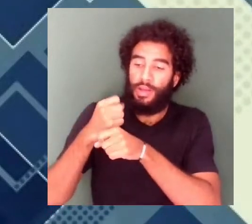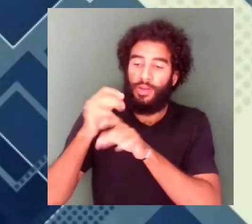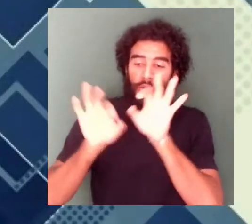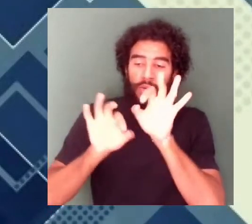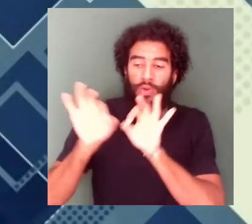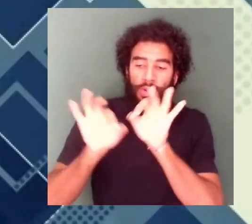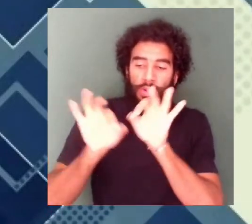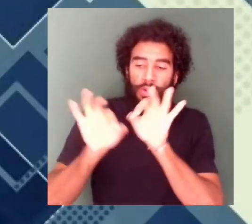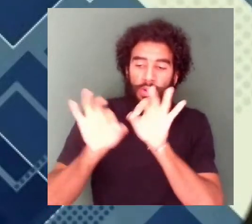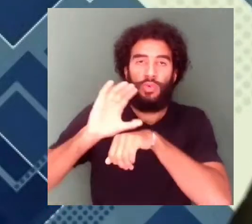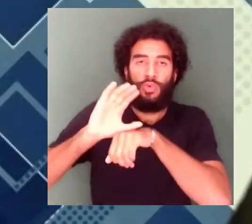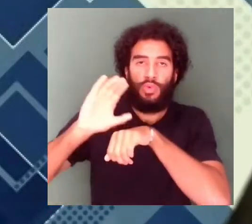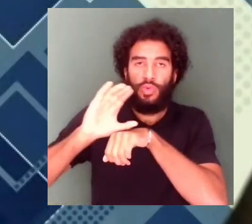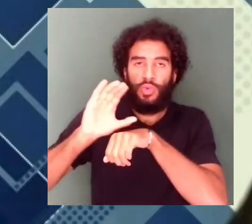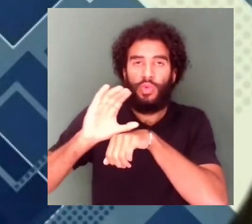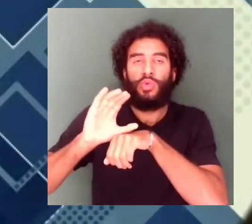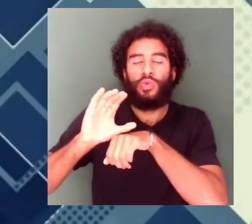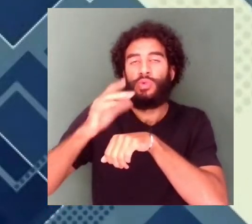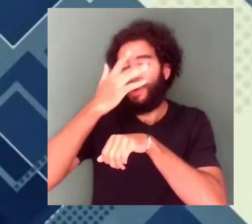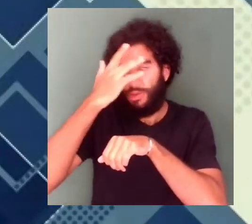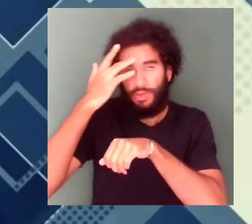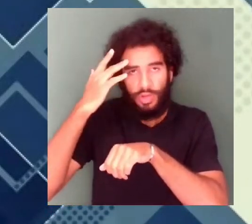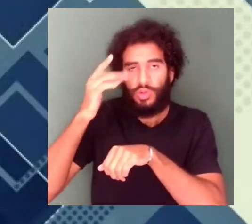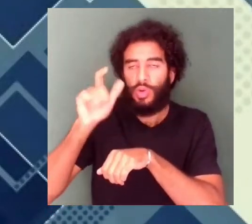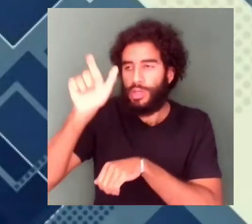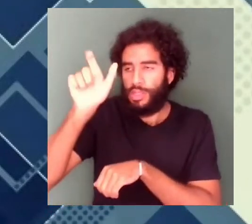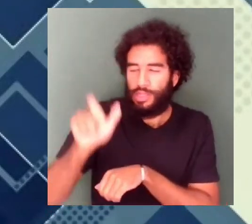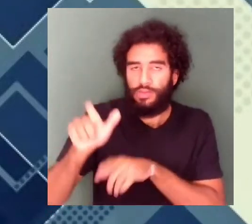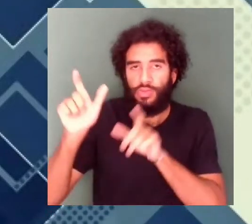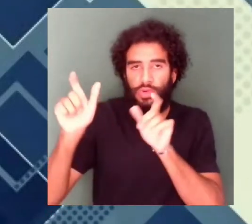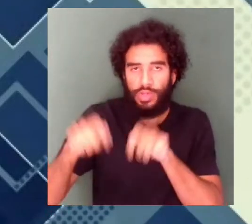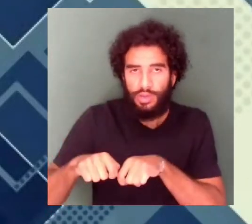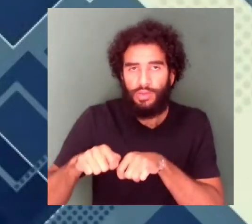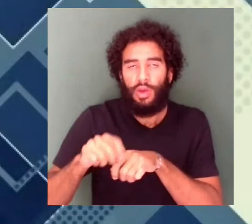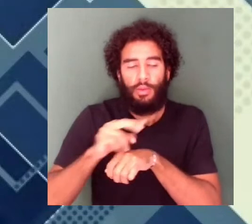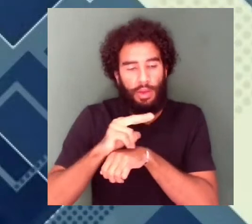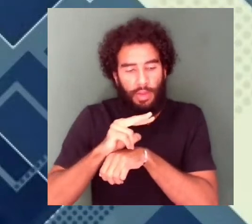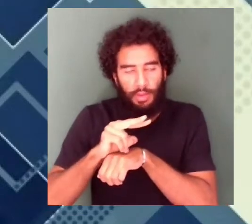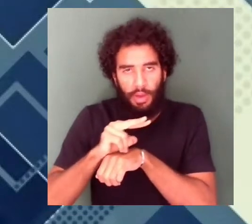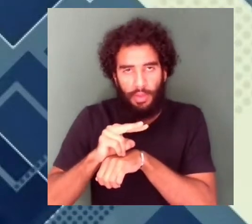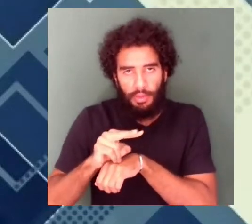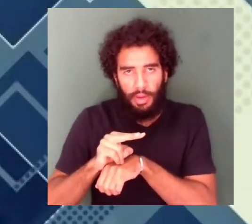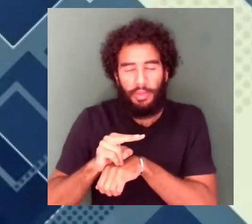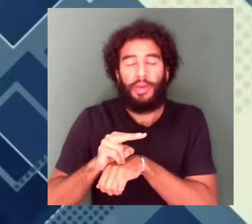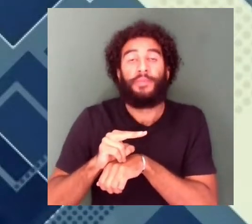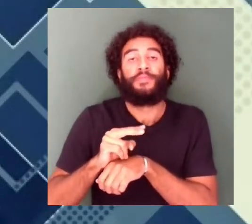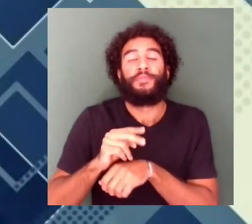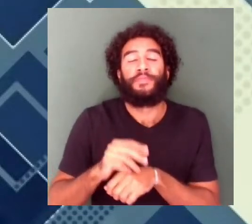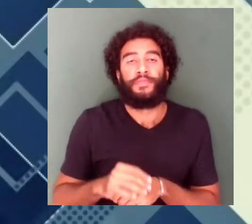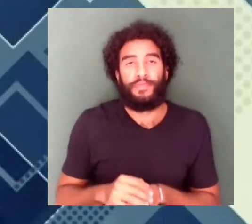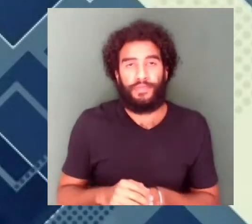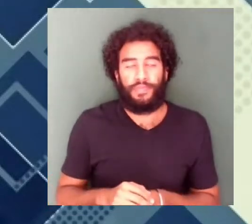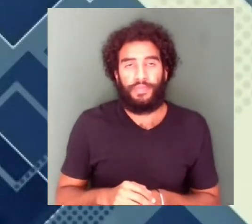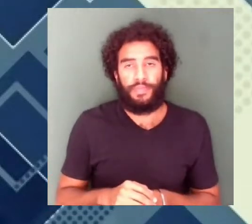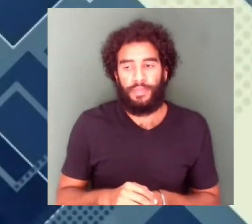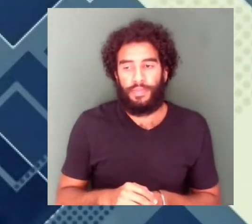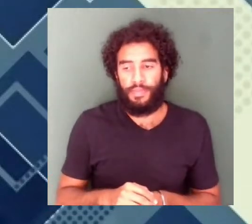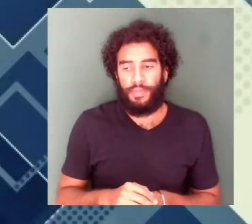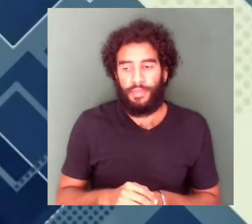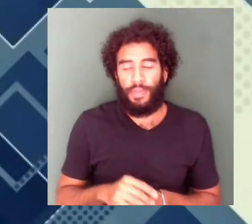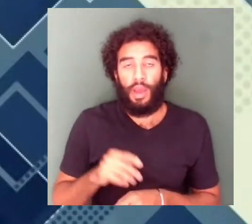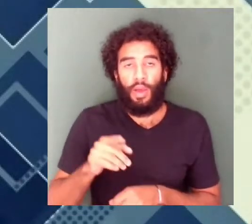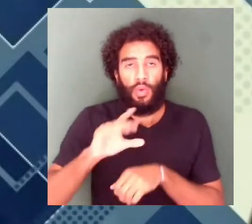results. Last year, we promoted a course for the fiscalization